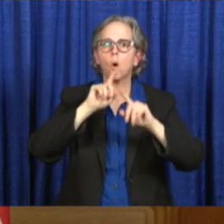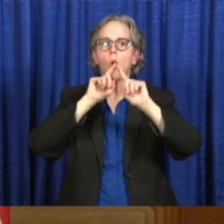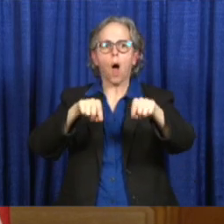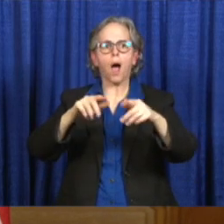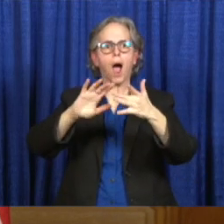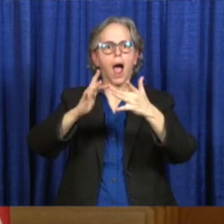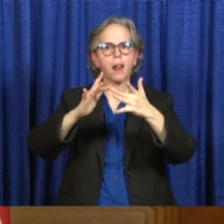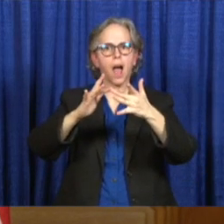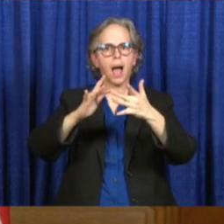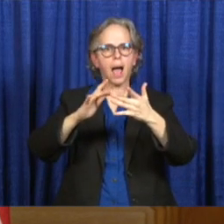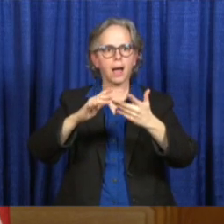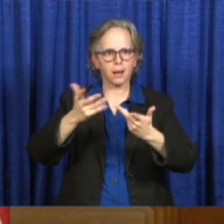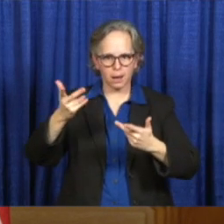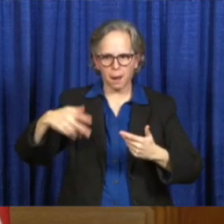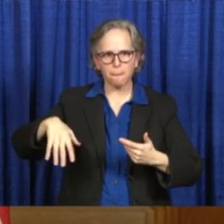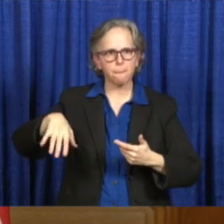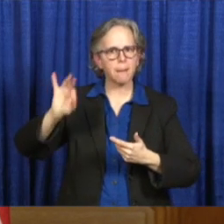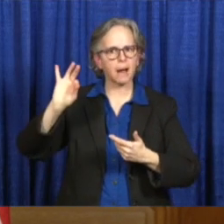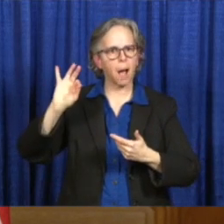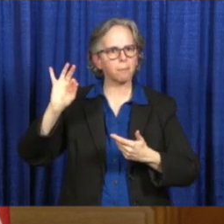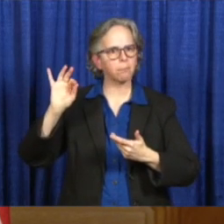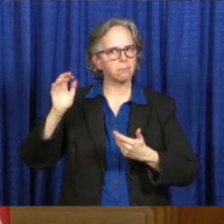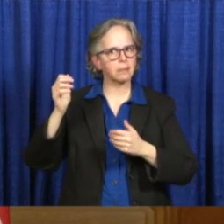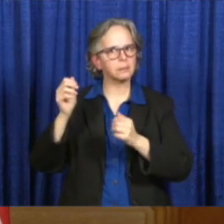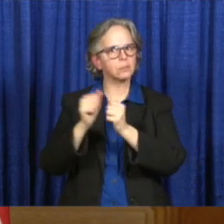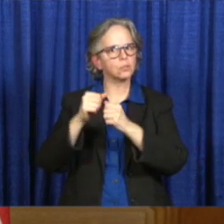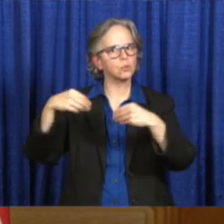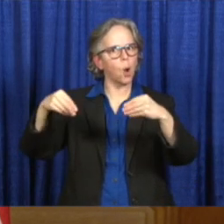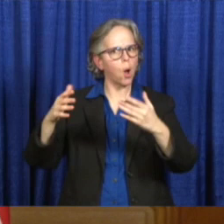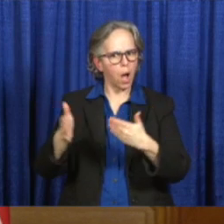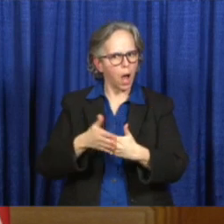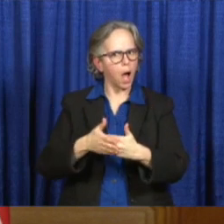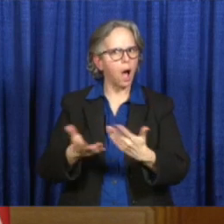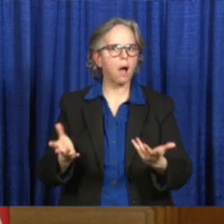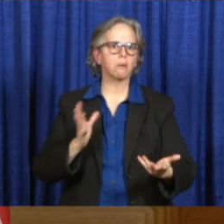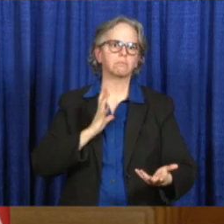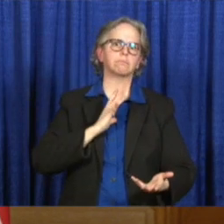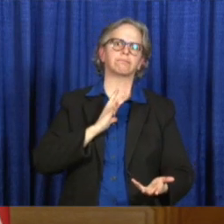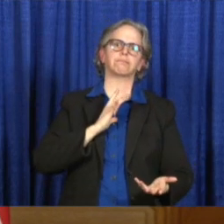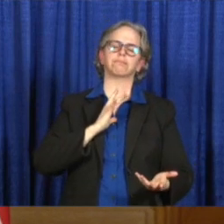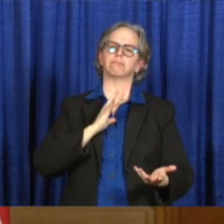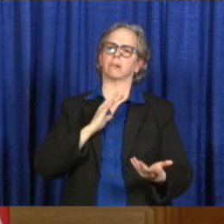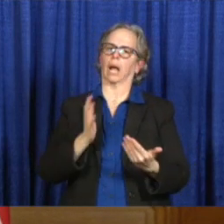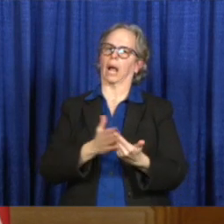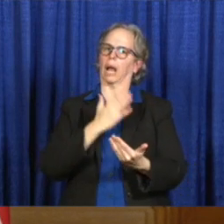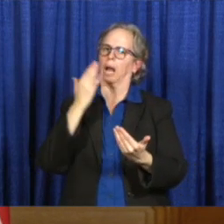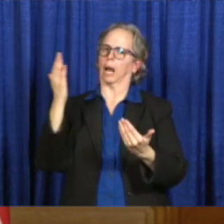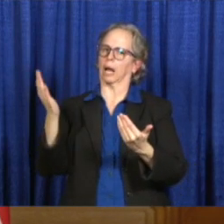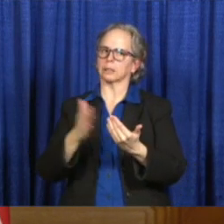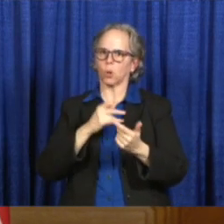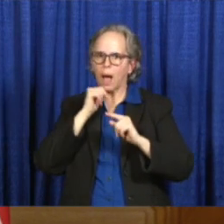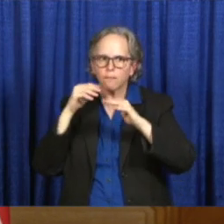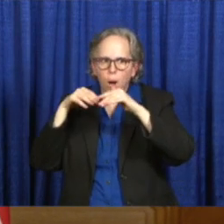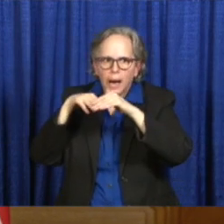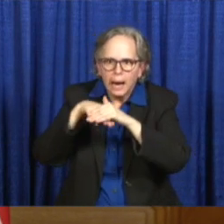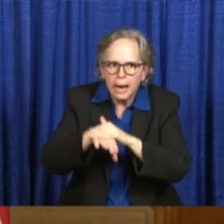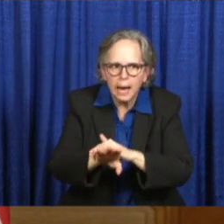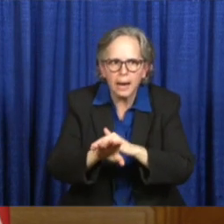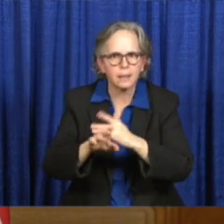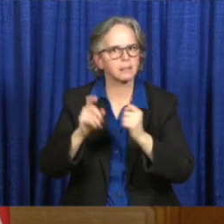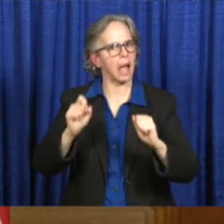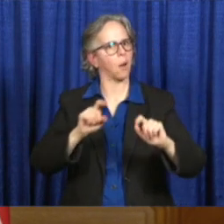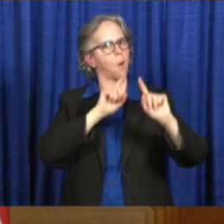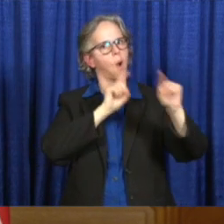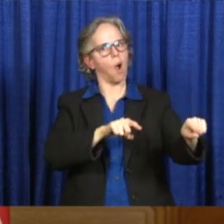those stores that do not have a mobile point of sale device, a SNAP recipient can continue to order online, then pick up the groceries and pay inside